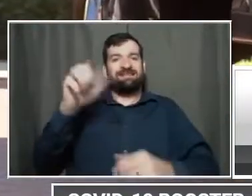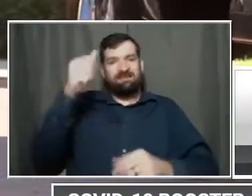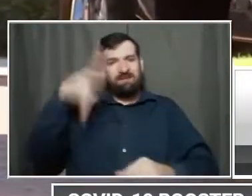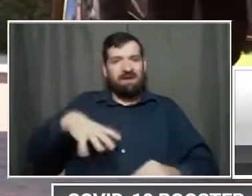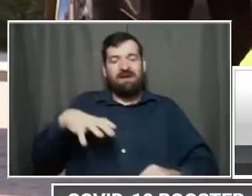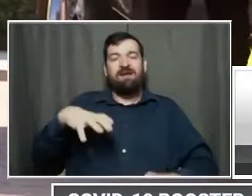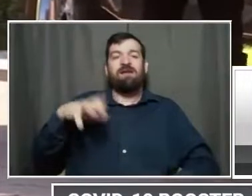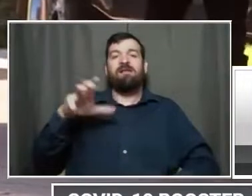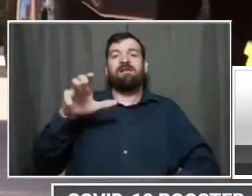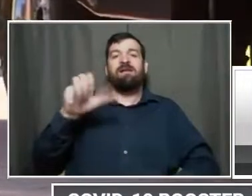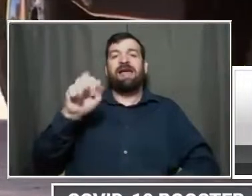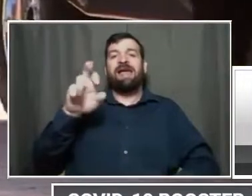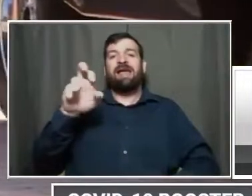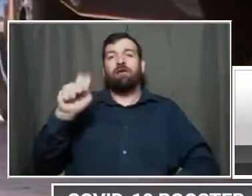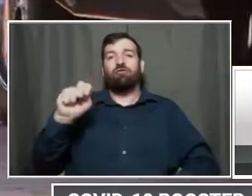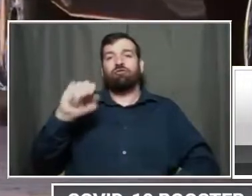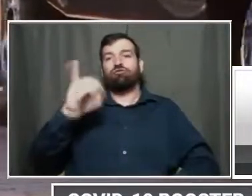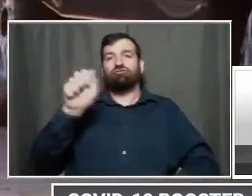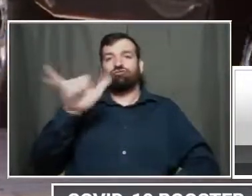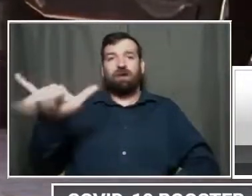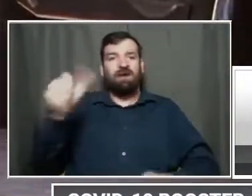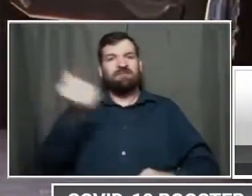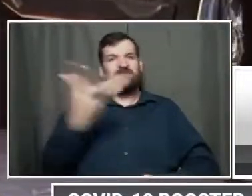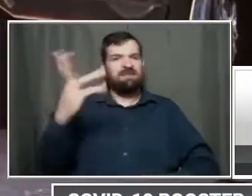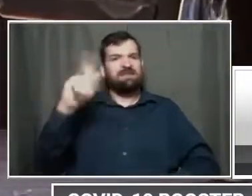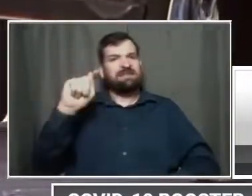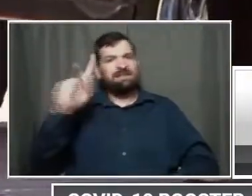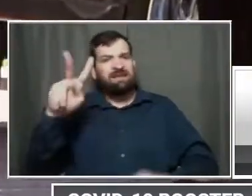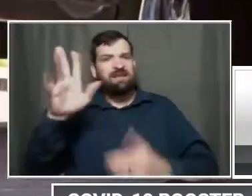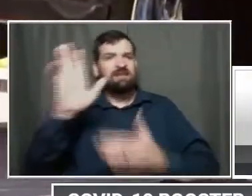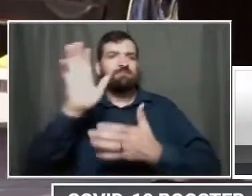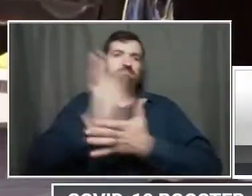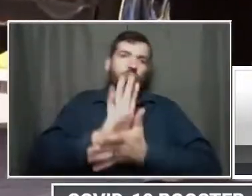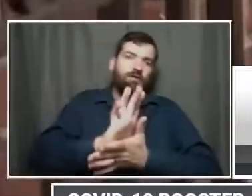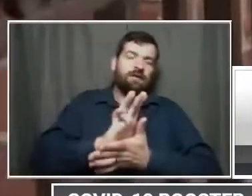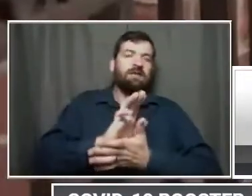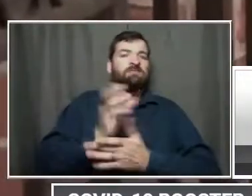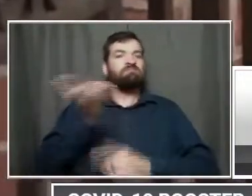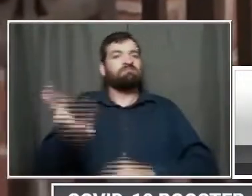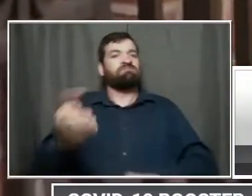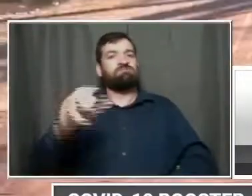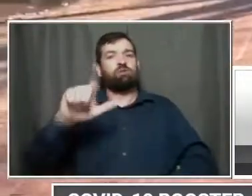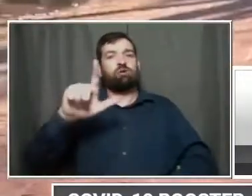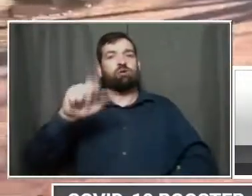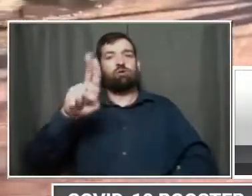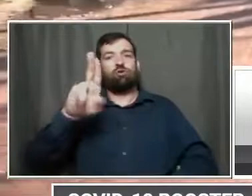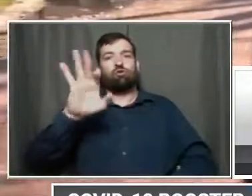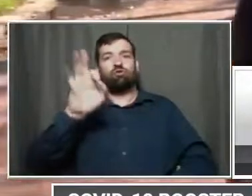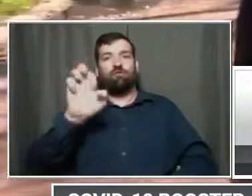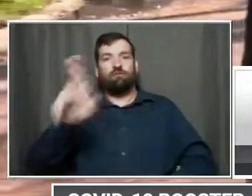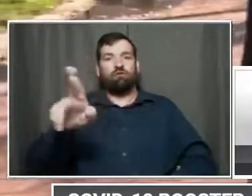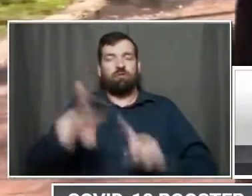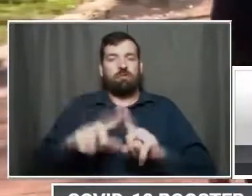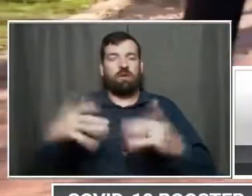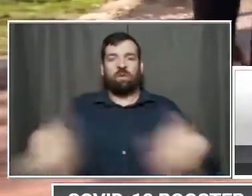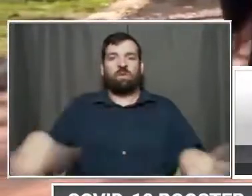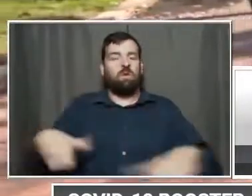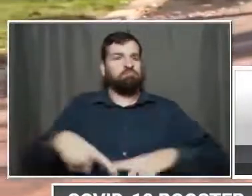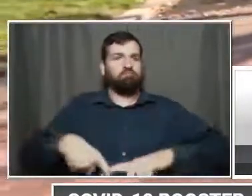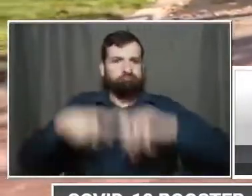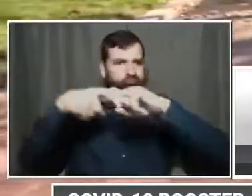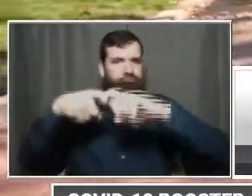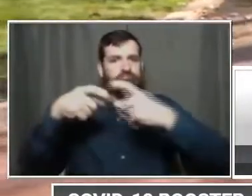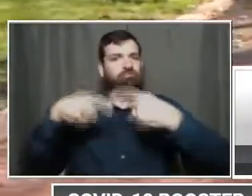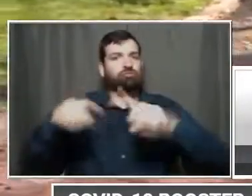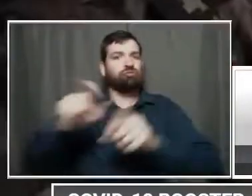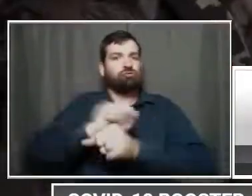in Hollywood. He's appeared in numerous TV shows, movies. Here he is in the show Lucifer. But that all came to a sudden halt during COVID. It